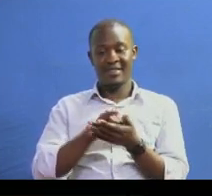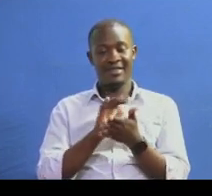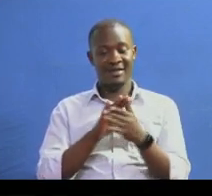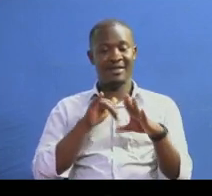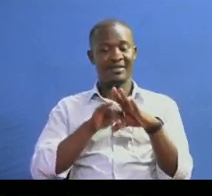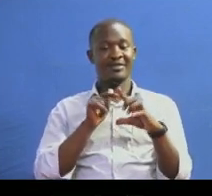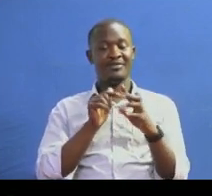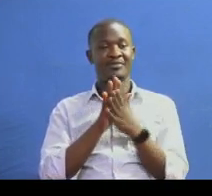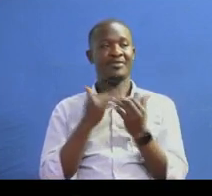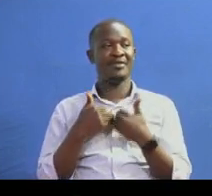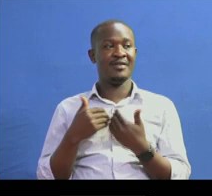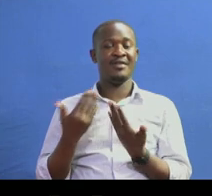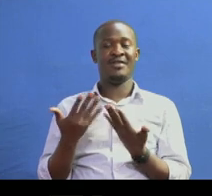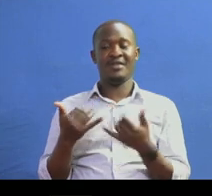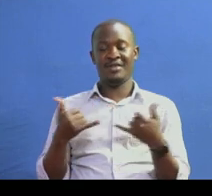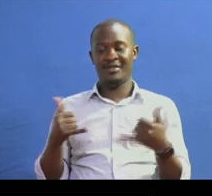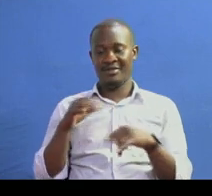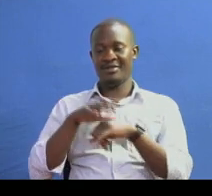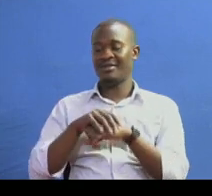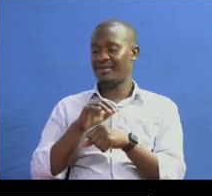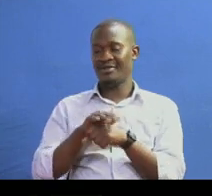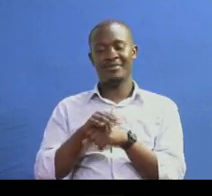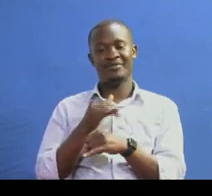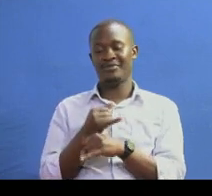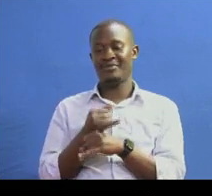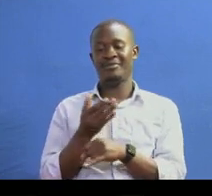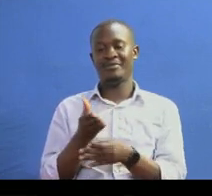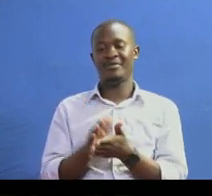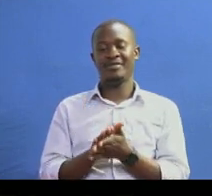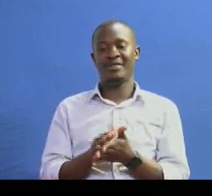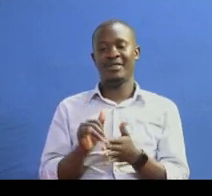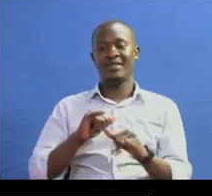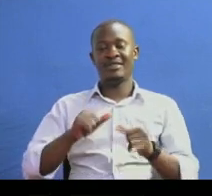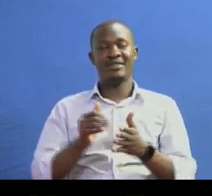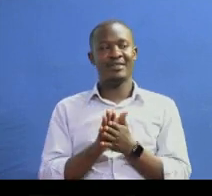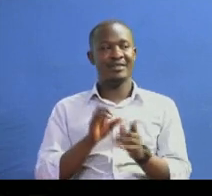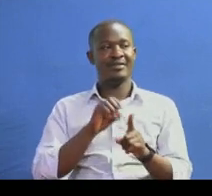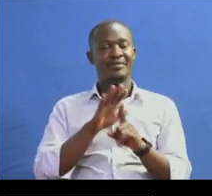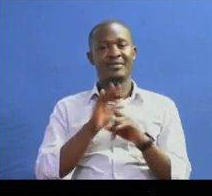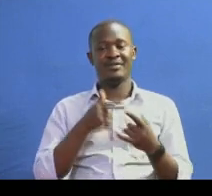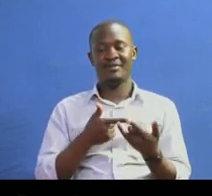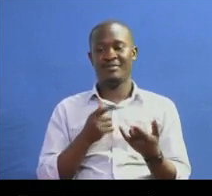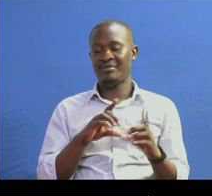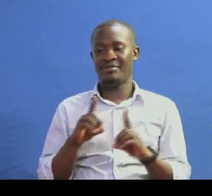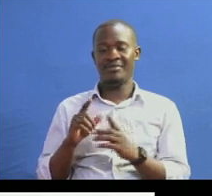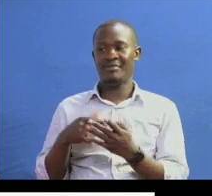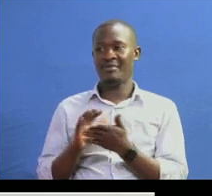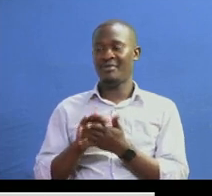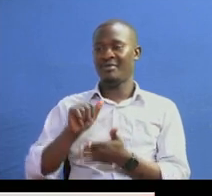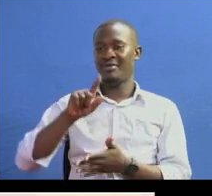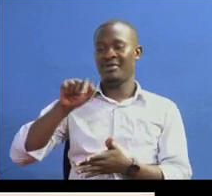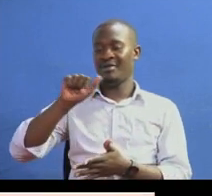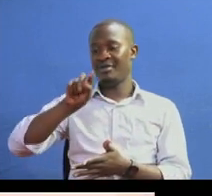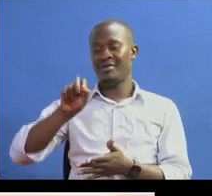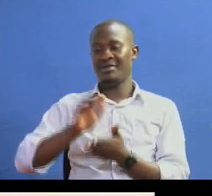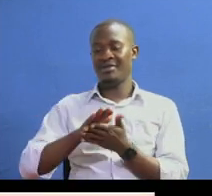internet, we can get so, so many job opportunities. So just empowering. Mm-hmm. I like what Ajira has been doing, empowering and